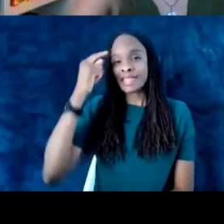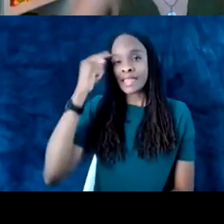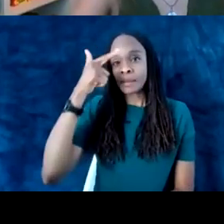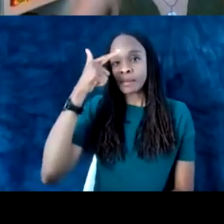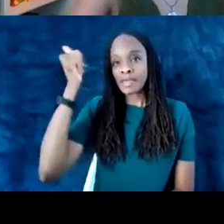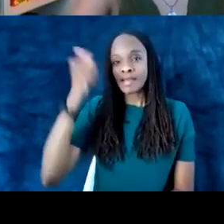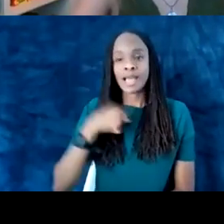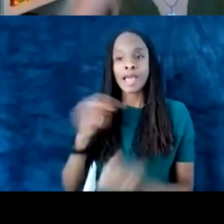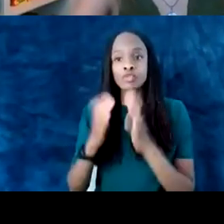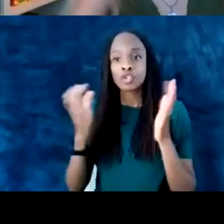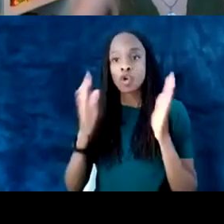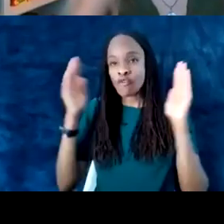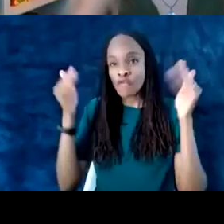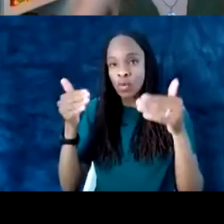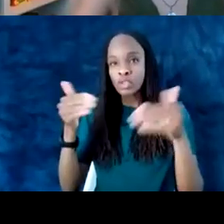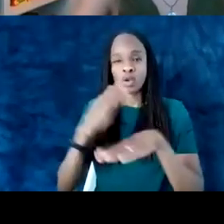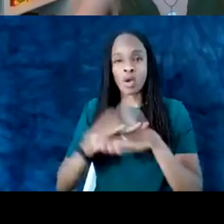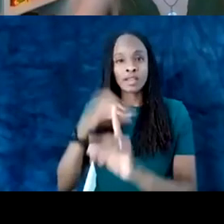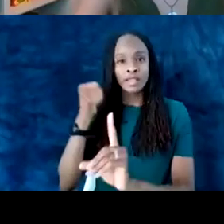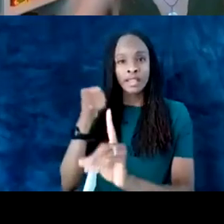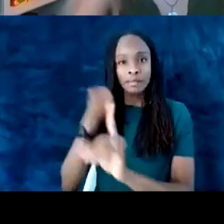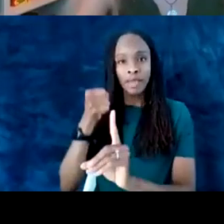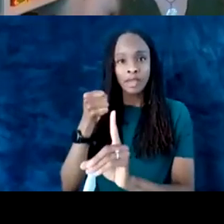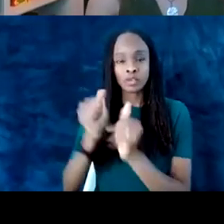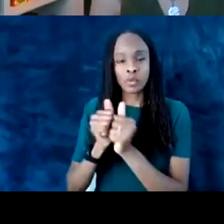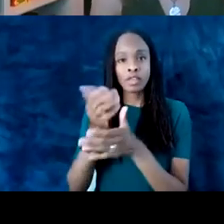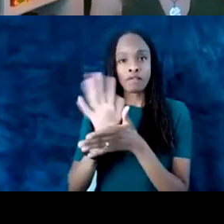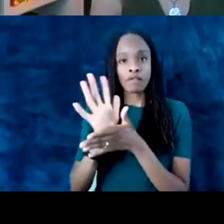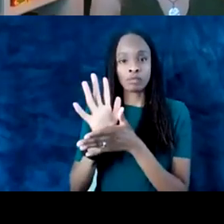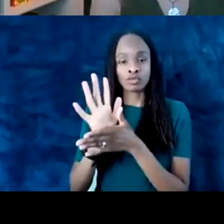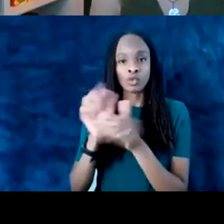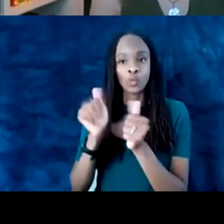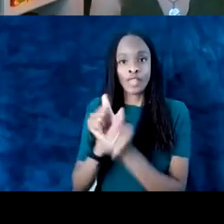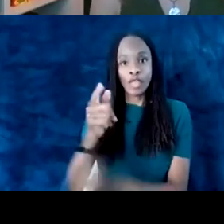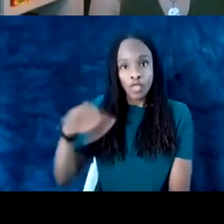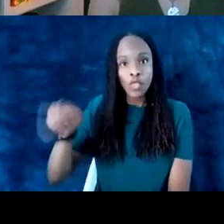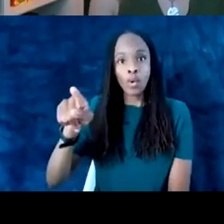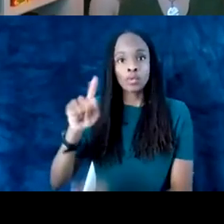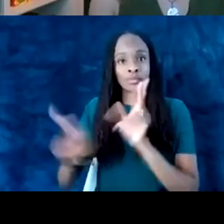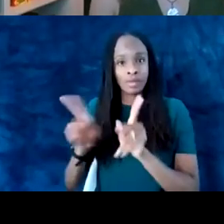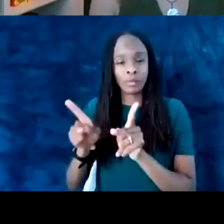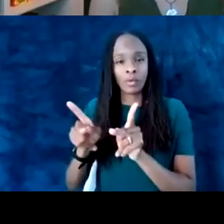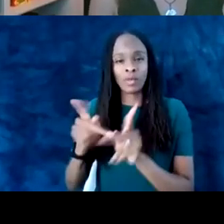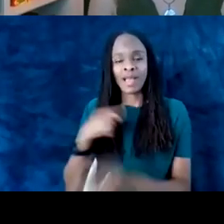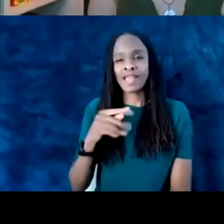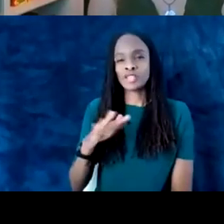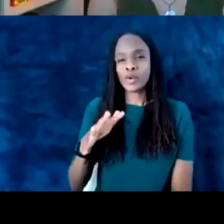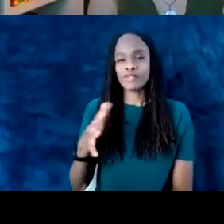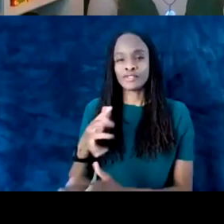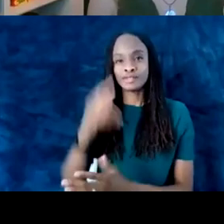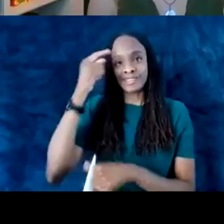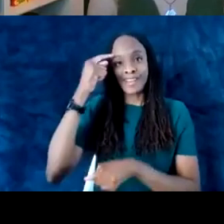so focused on the impact of films on those people, I'm sort of